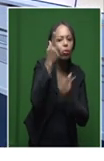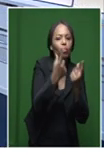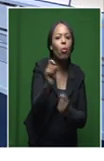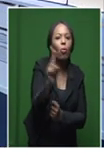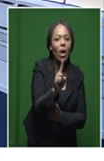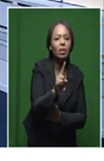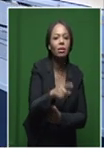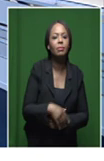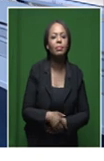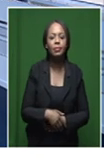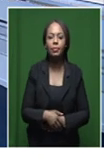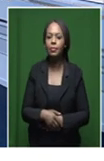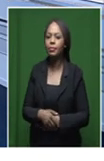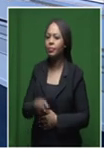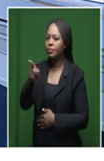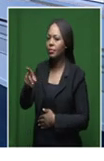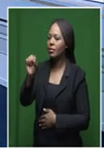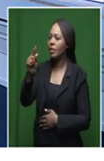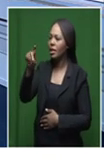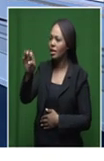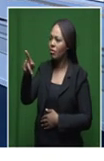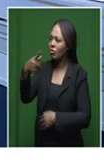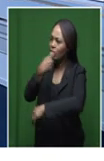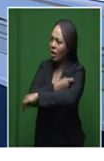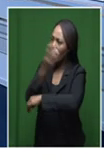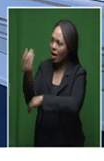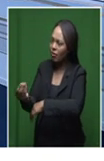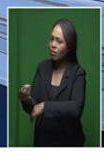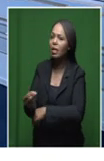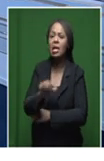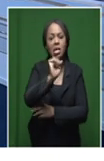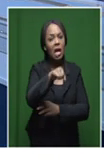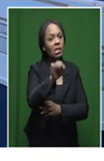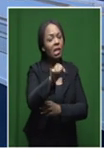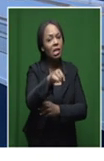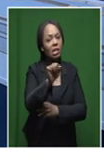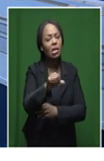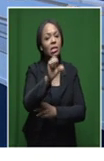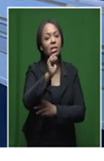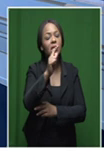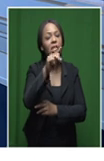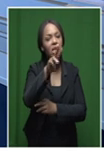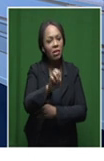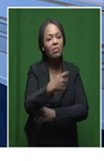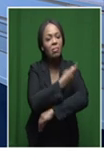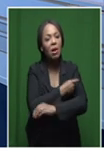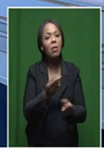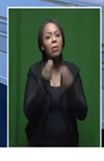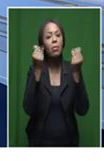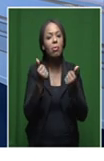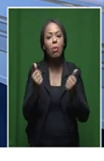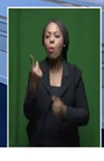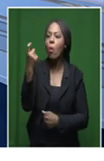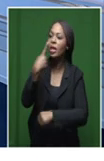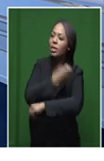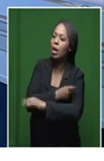Thank Steve, you. quick question to you. Did you get vaccinated? Yes, I'm vaccinated in South City. All right. Have you gotten 2 jabs or 1